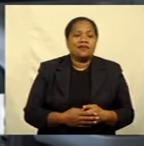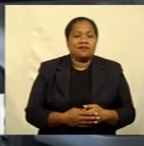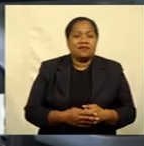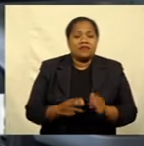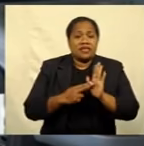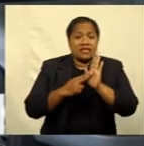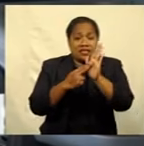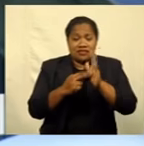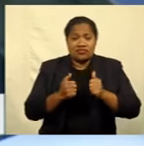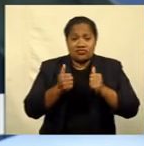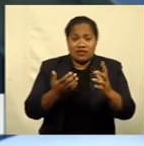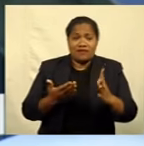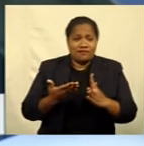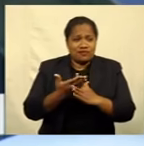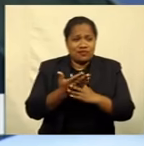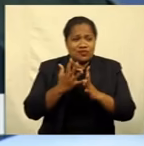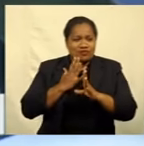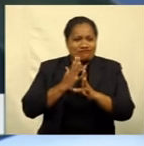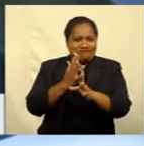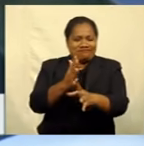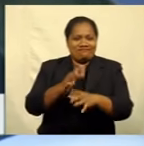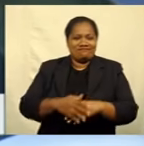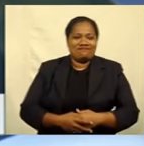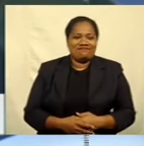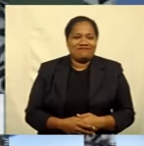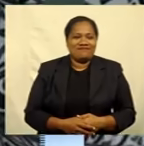Nandi drive-through a hit.